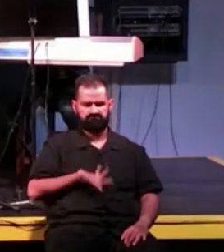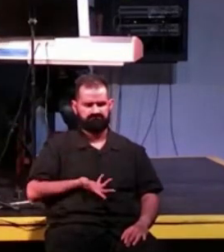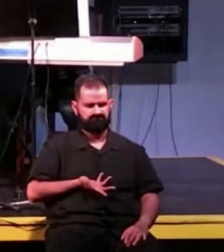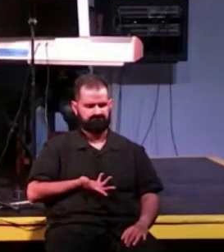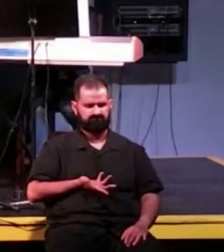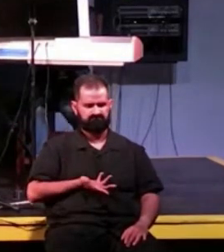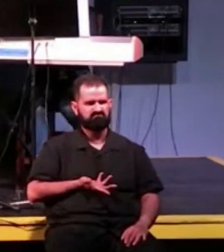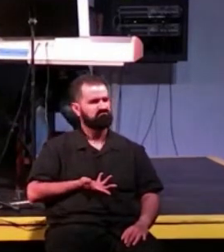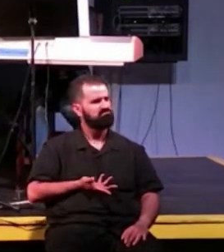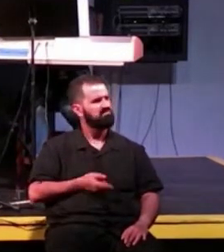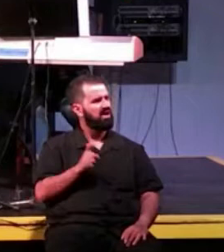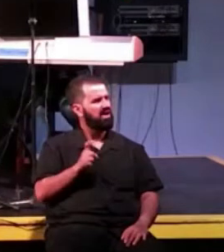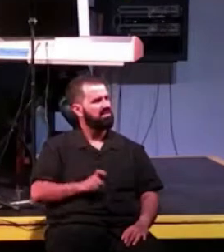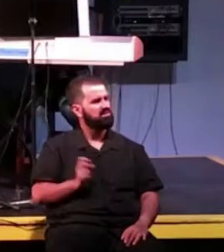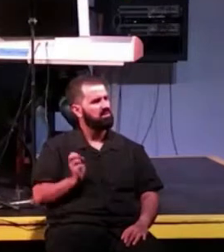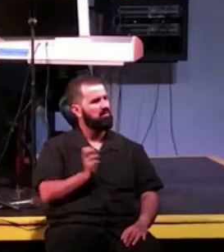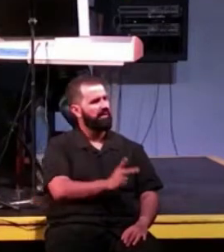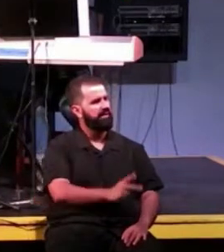I need to go back.